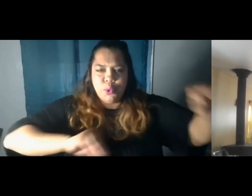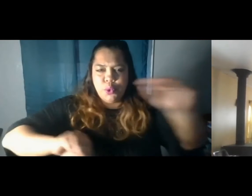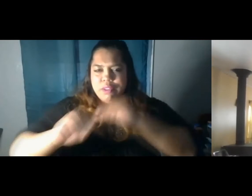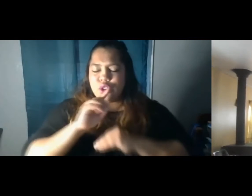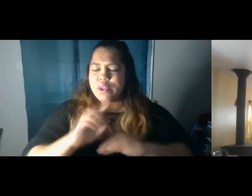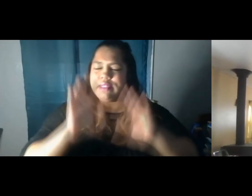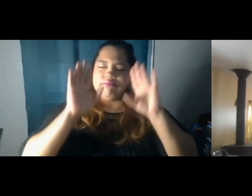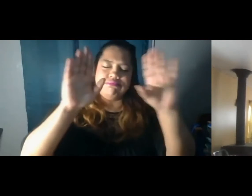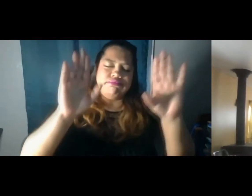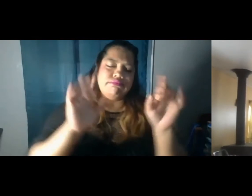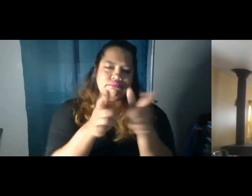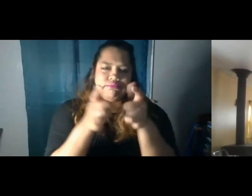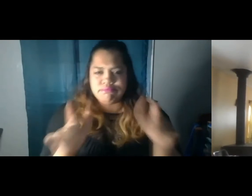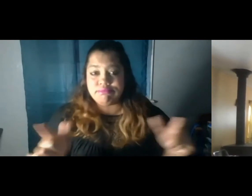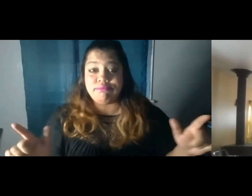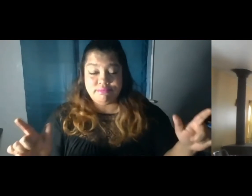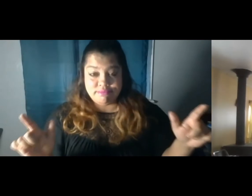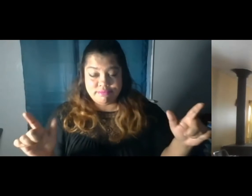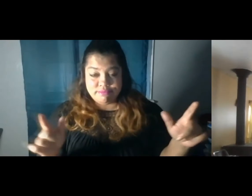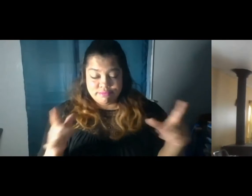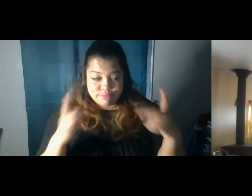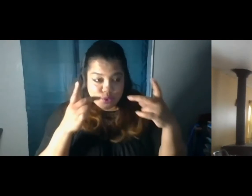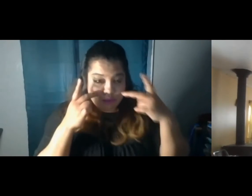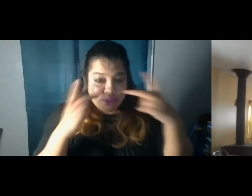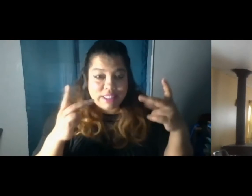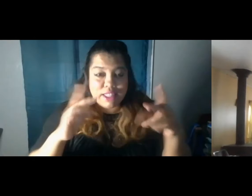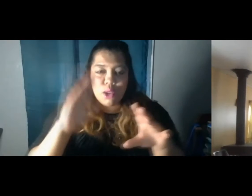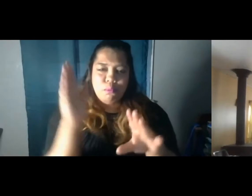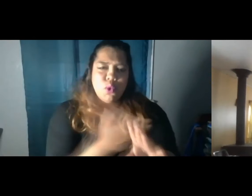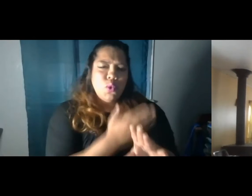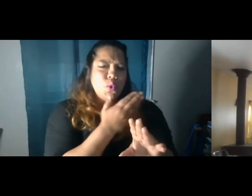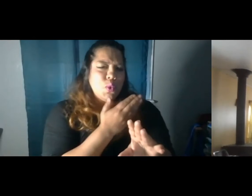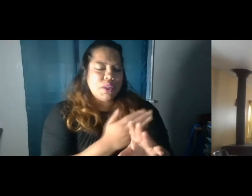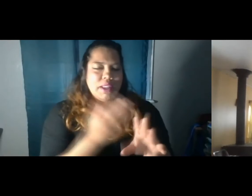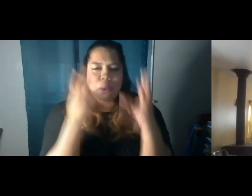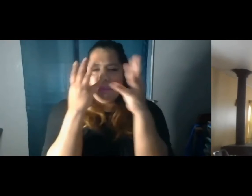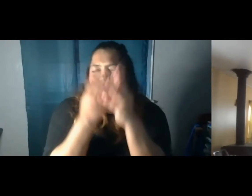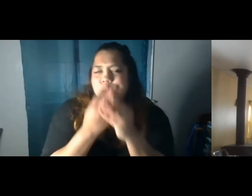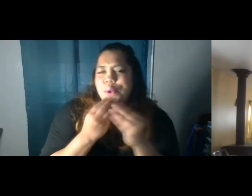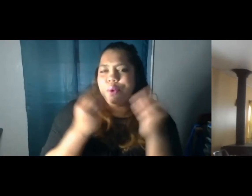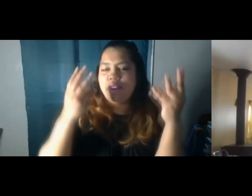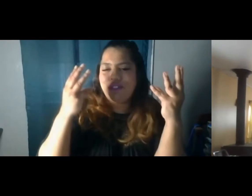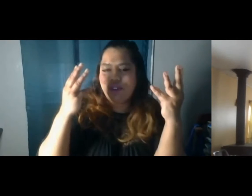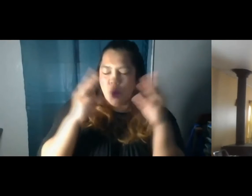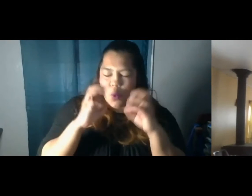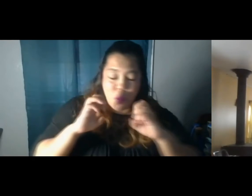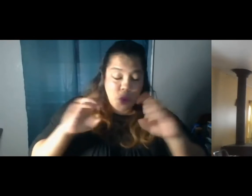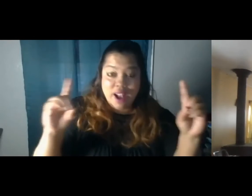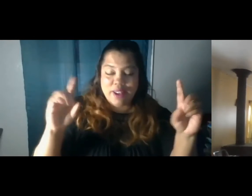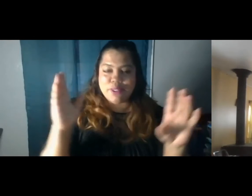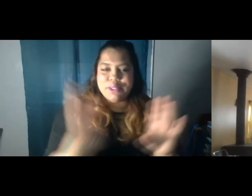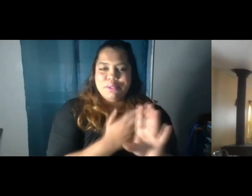music, such exquisite, wild music. Oh, what is